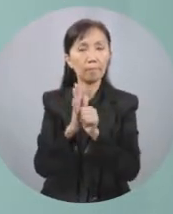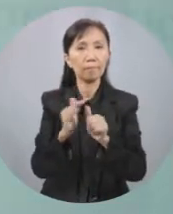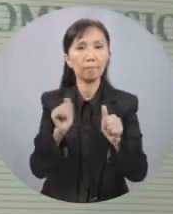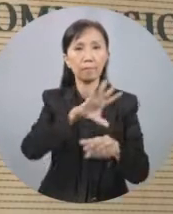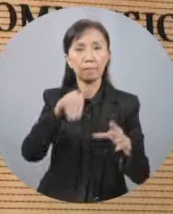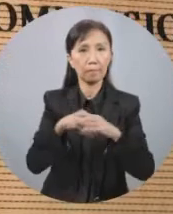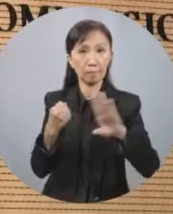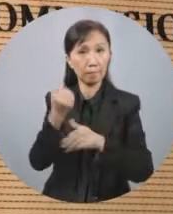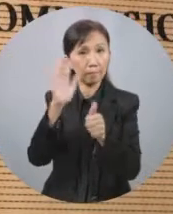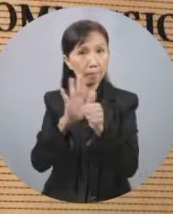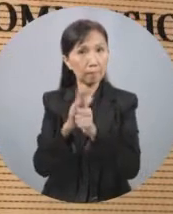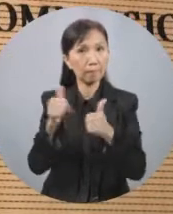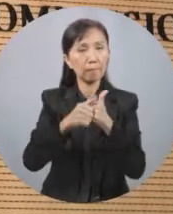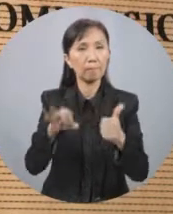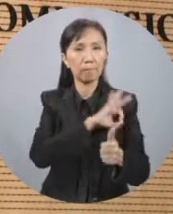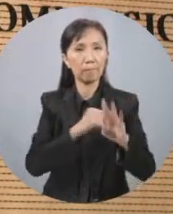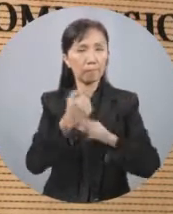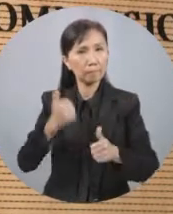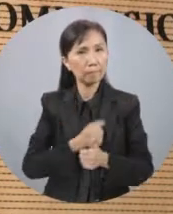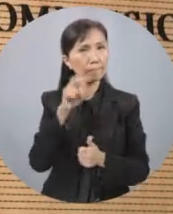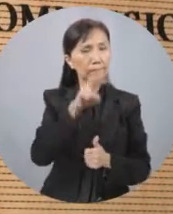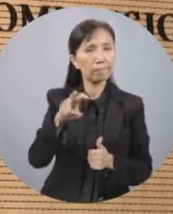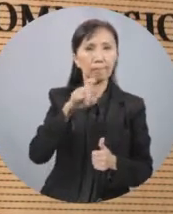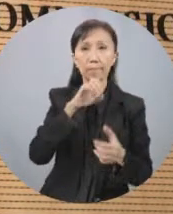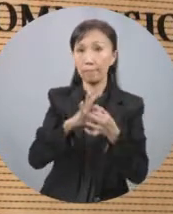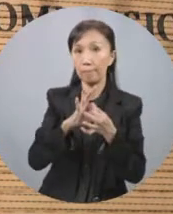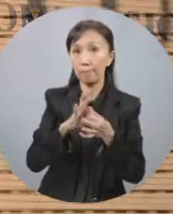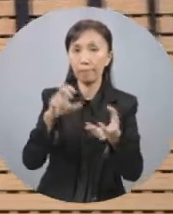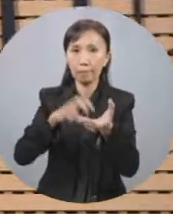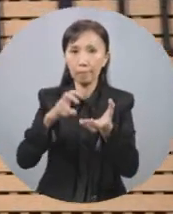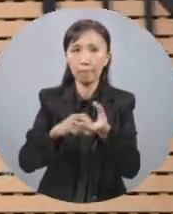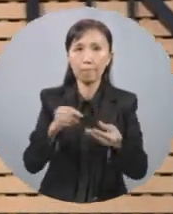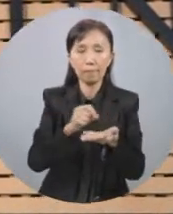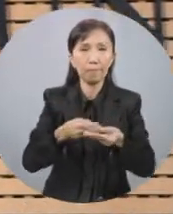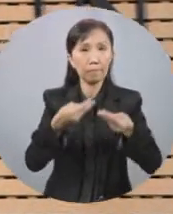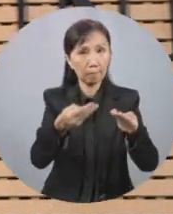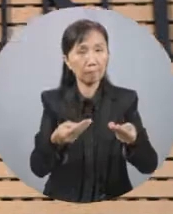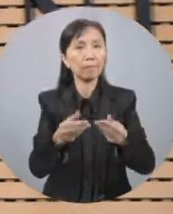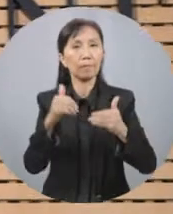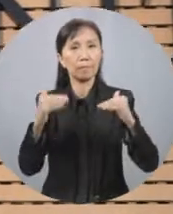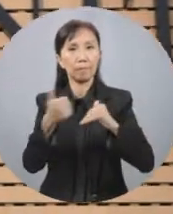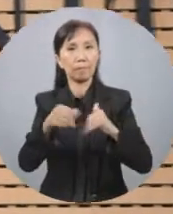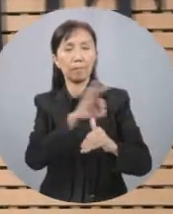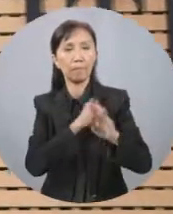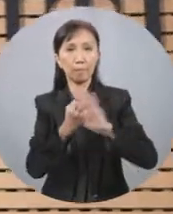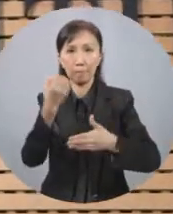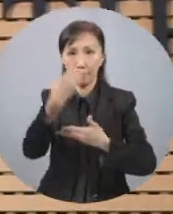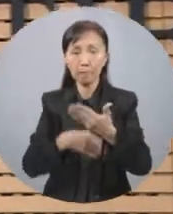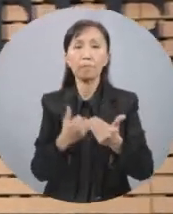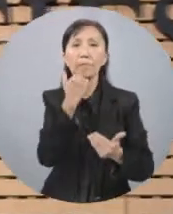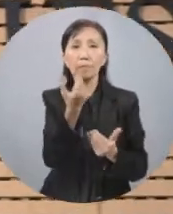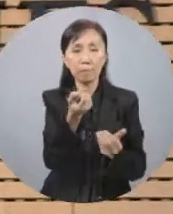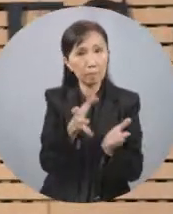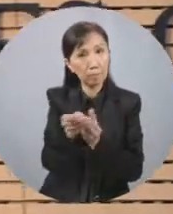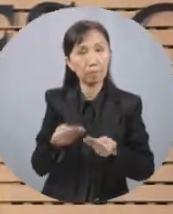assistance, including legal assistance. Lawyers from the EOC will prepare a report on the case and make a recommendation to the Legal